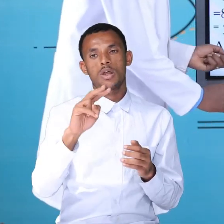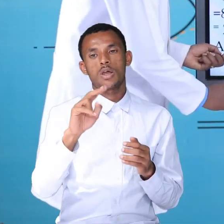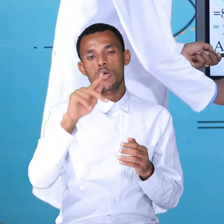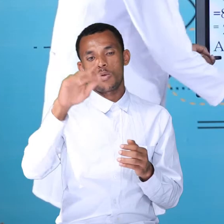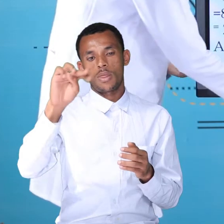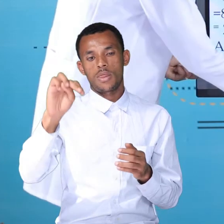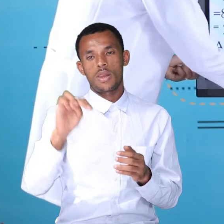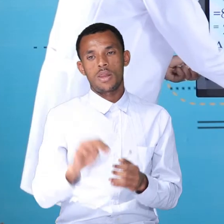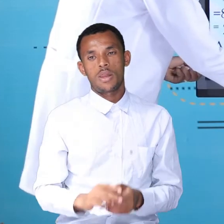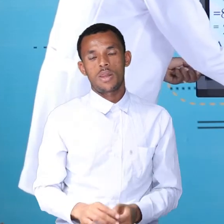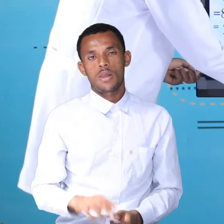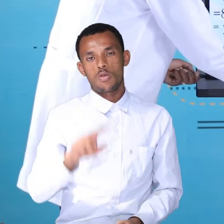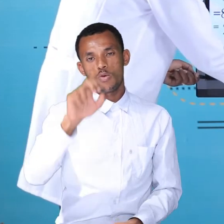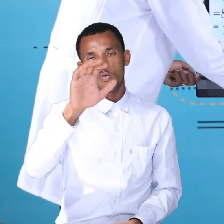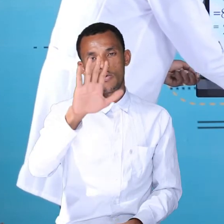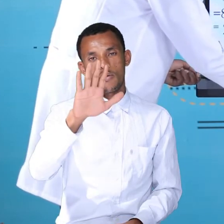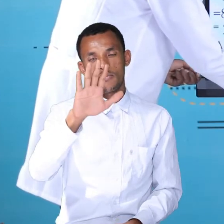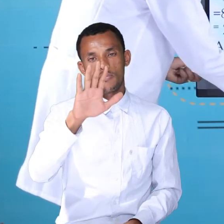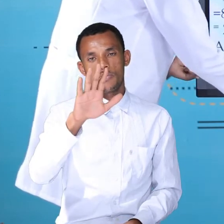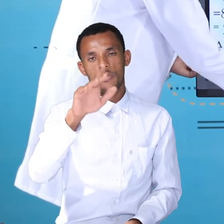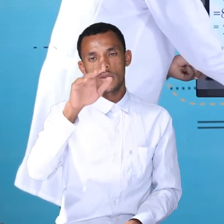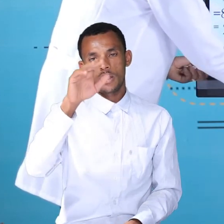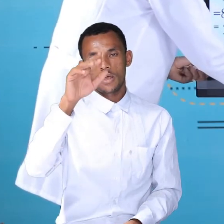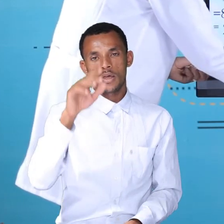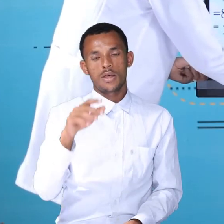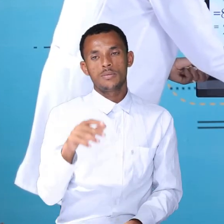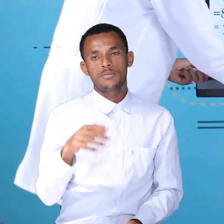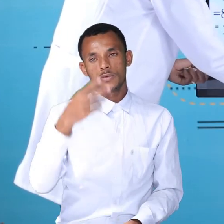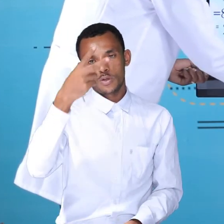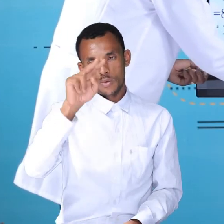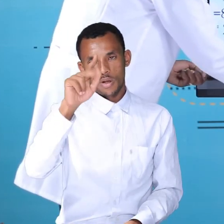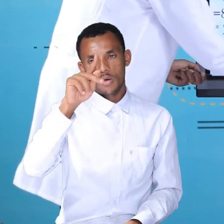kilometers. 25 square kilometers.